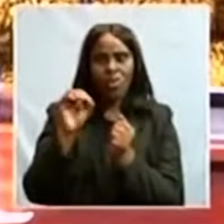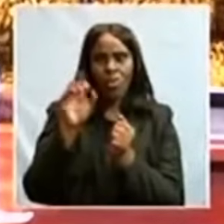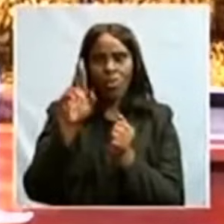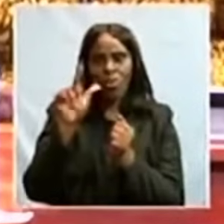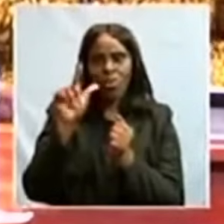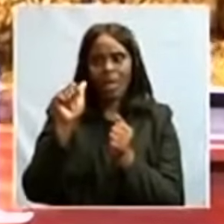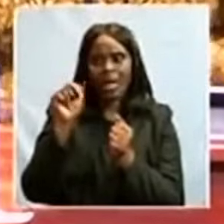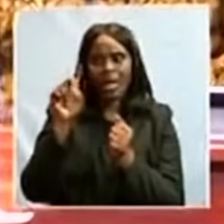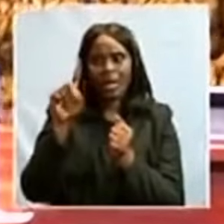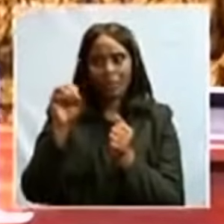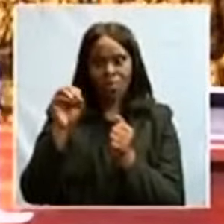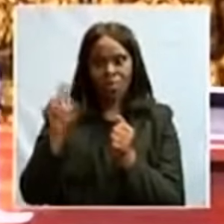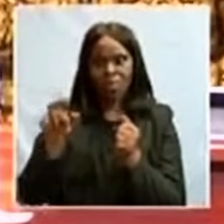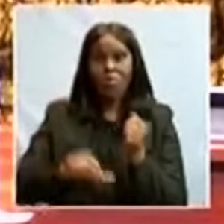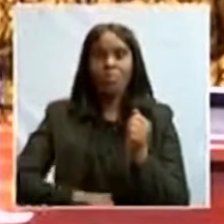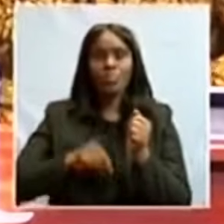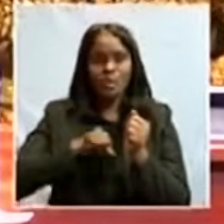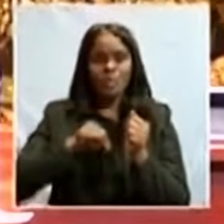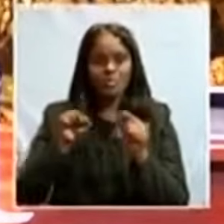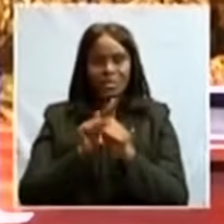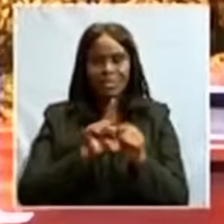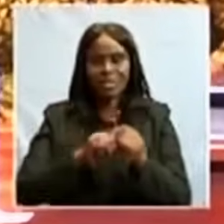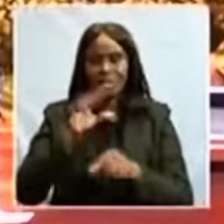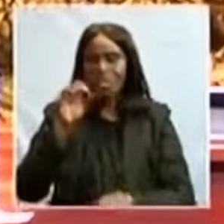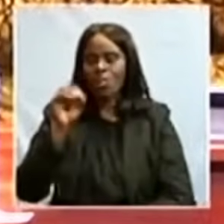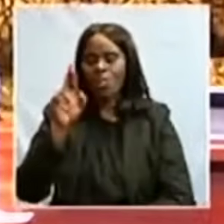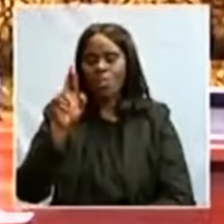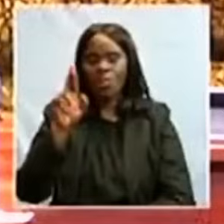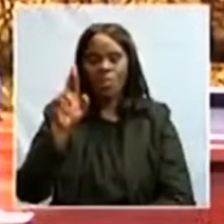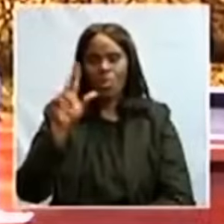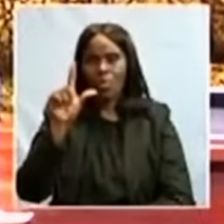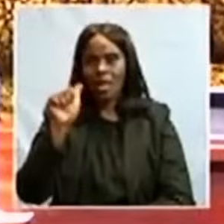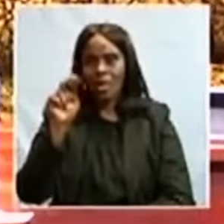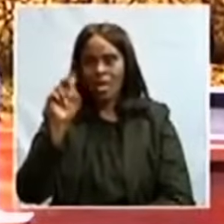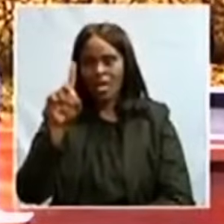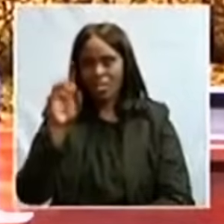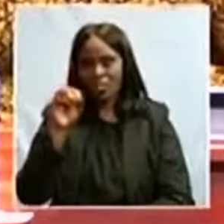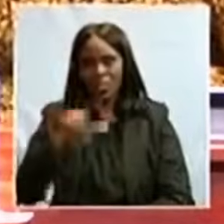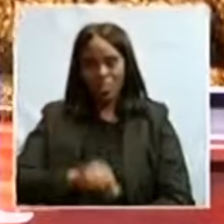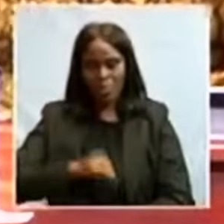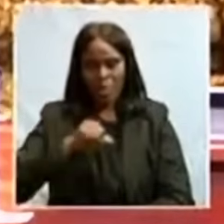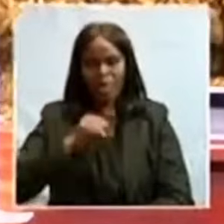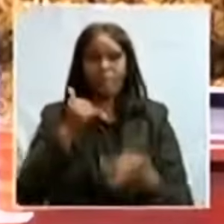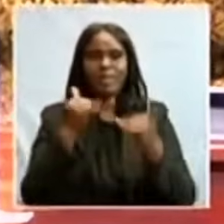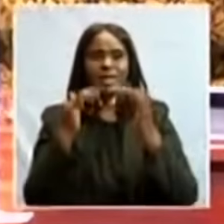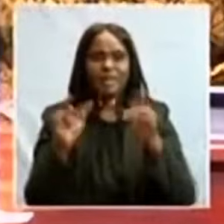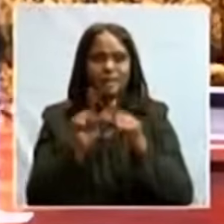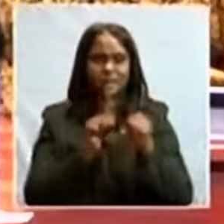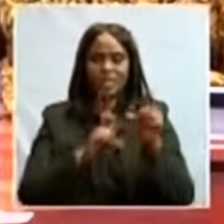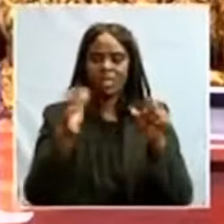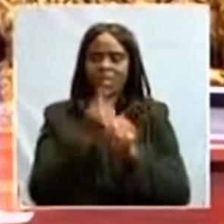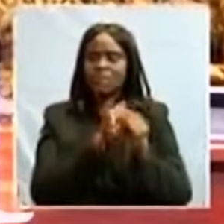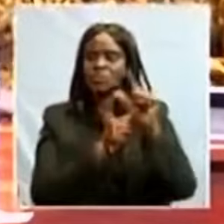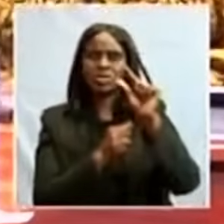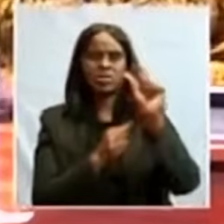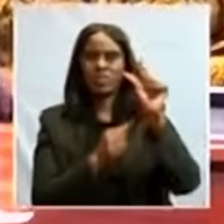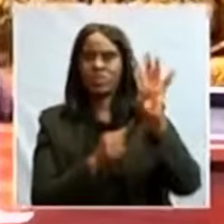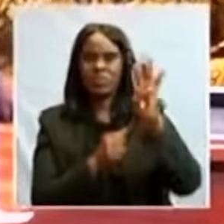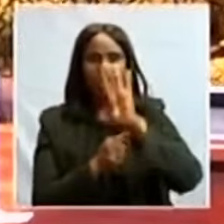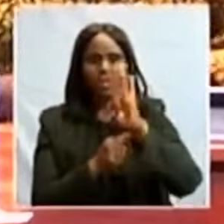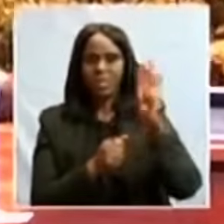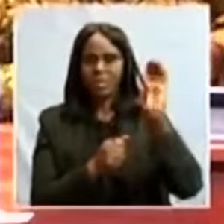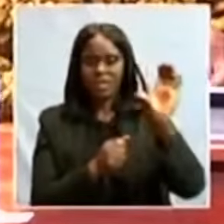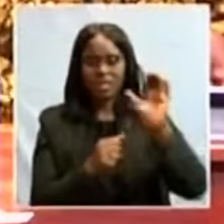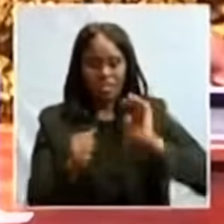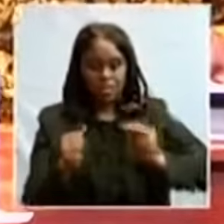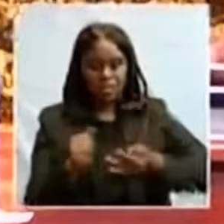Pride and Orlando Pride striker, won the 2024 BBC